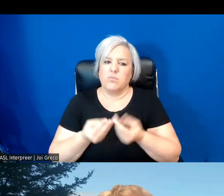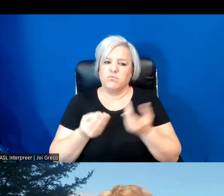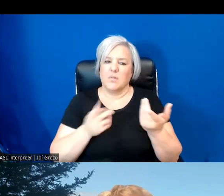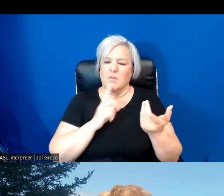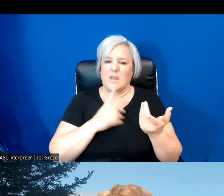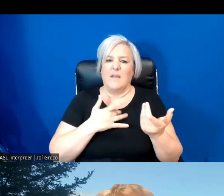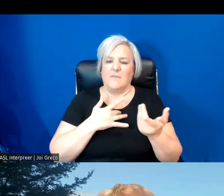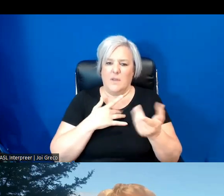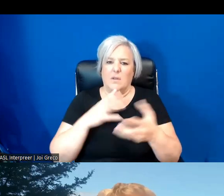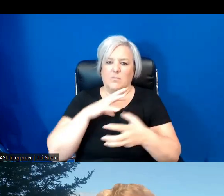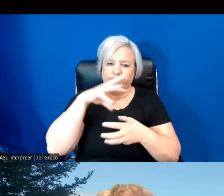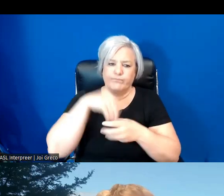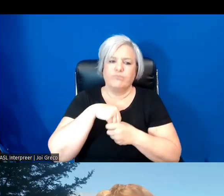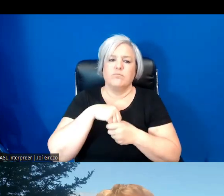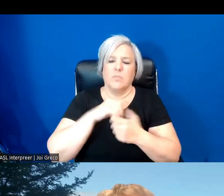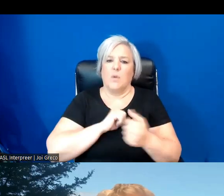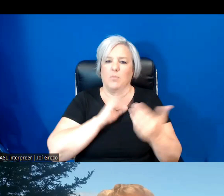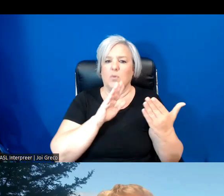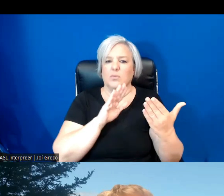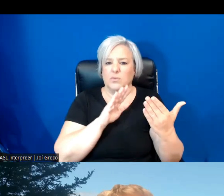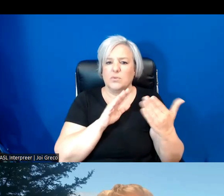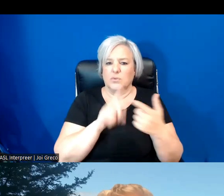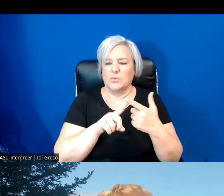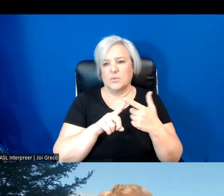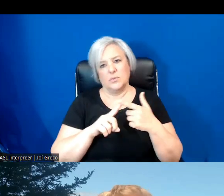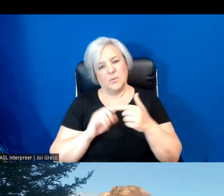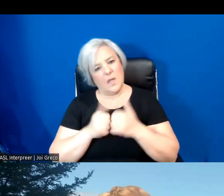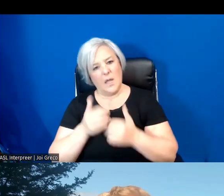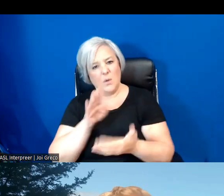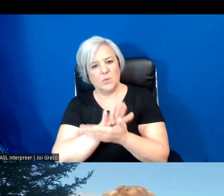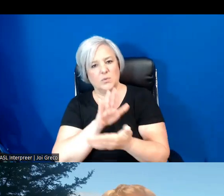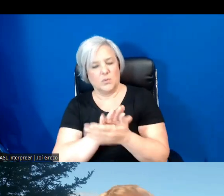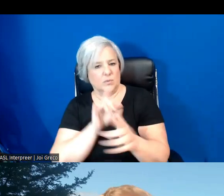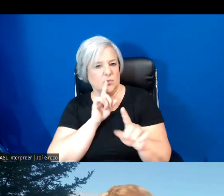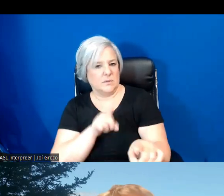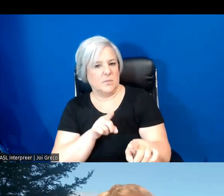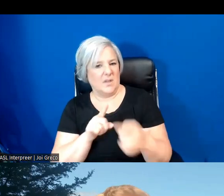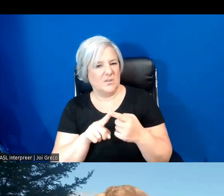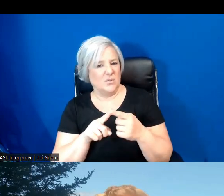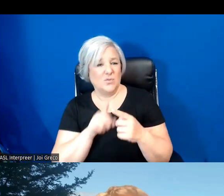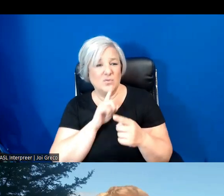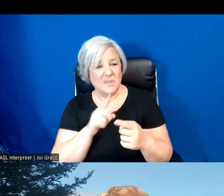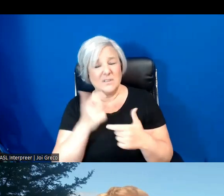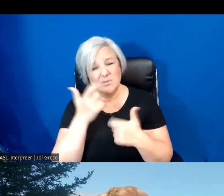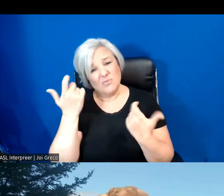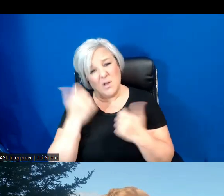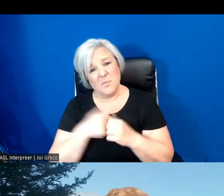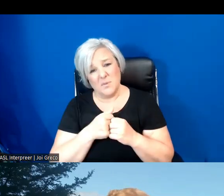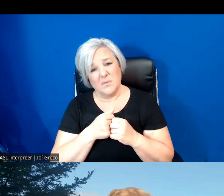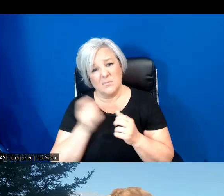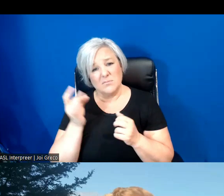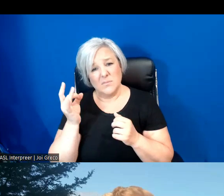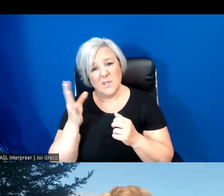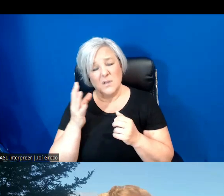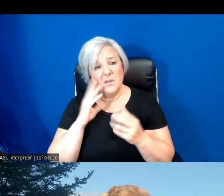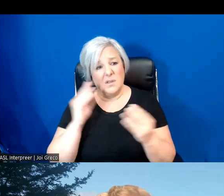is a comprehensive approach to how schools can respond to some very real trauma that the